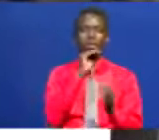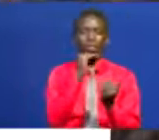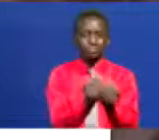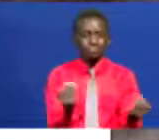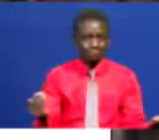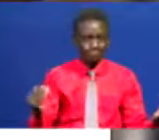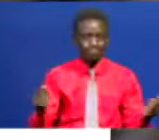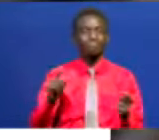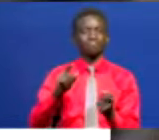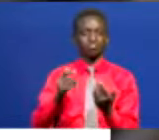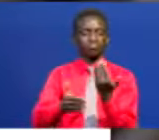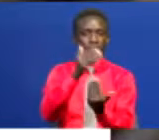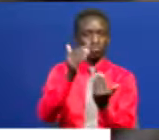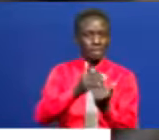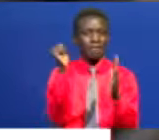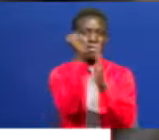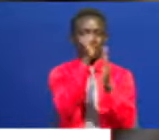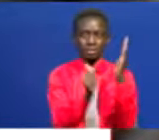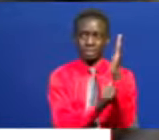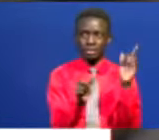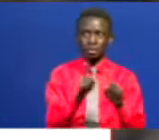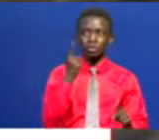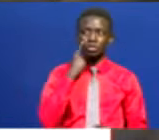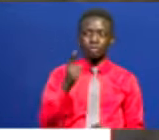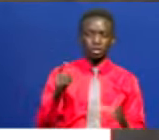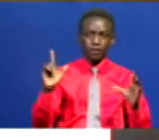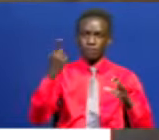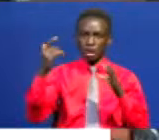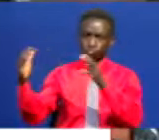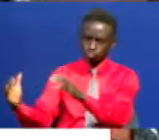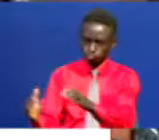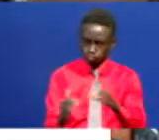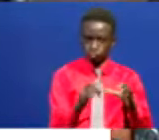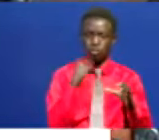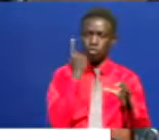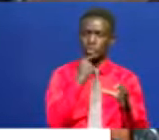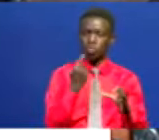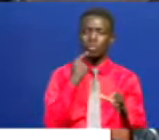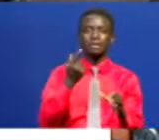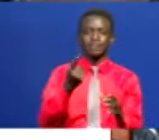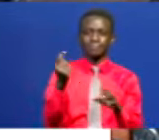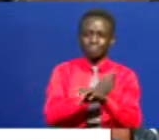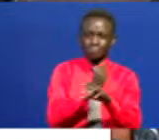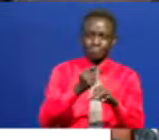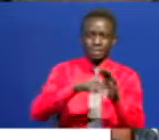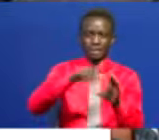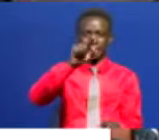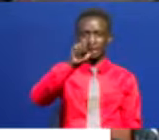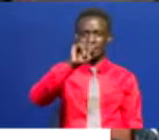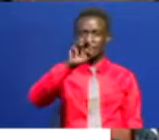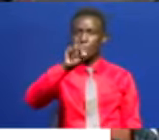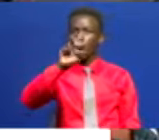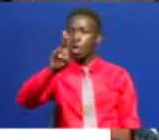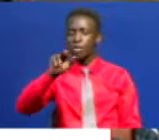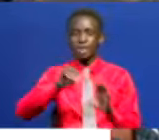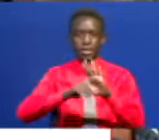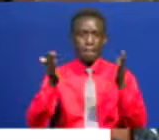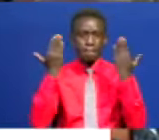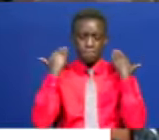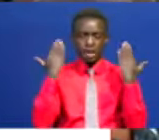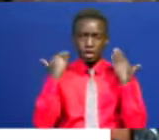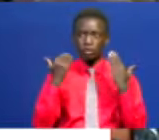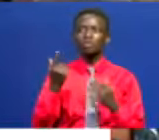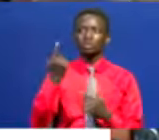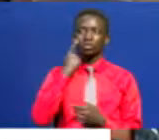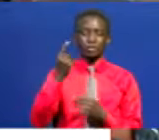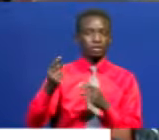first cohort of rehabilitated young men who have been undergoing rehabilitation in Timau, Meru County, under her office, is set